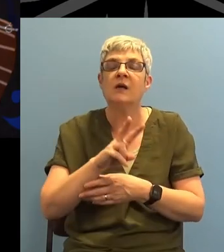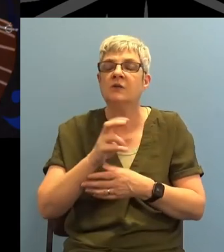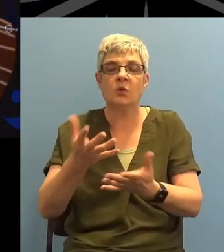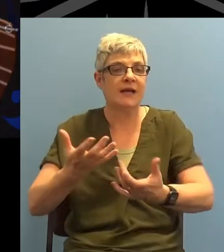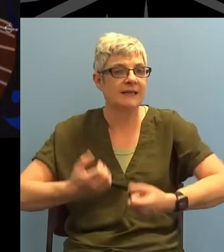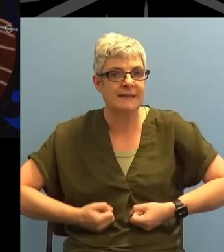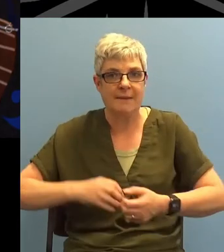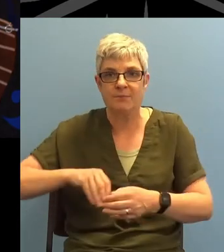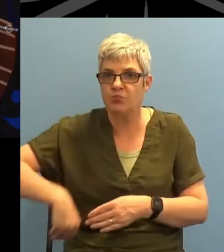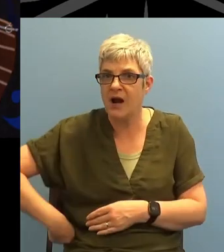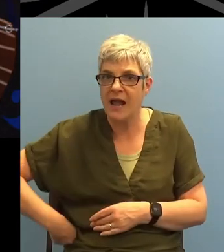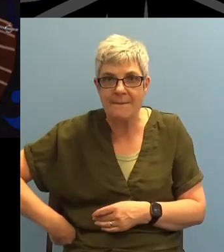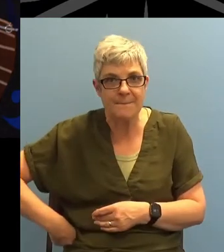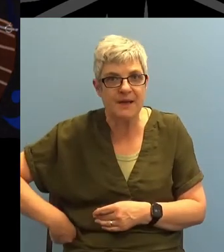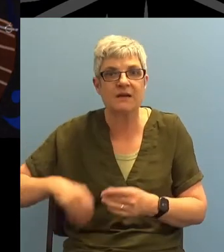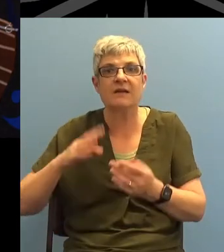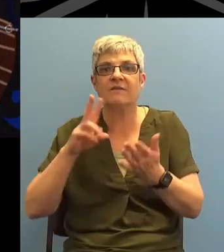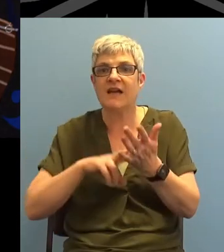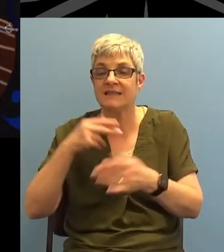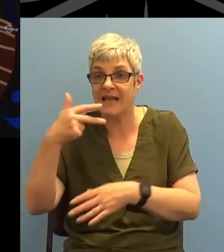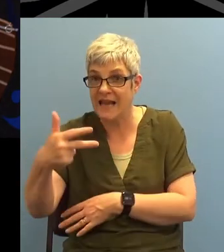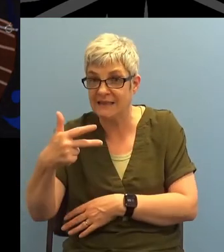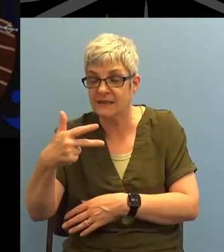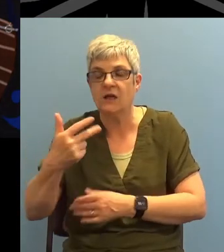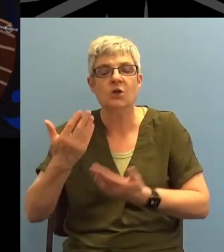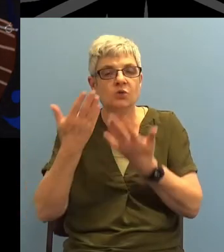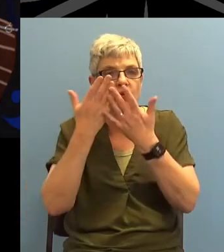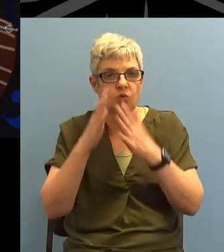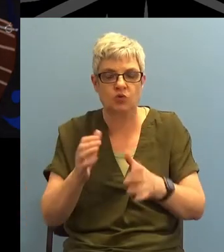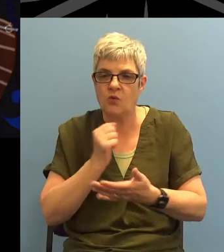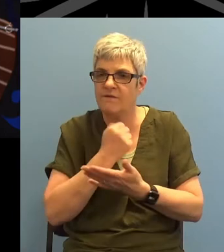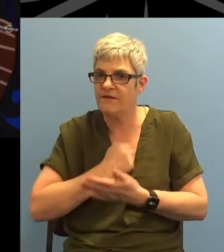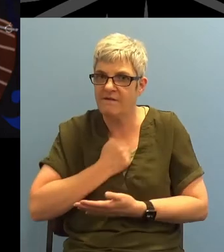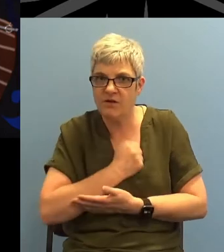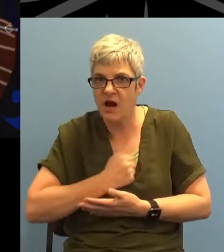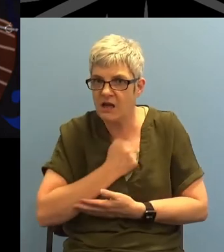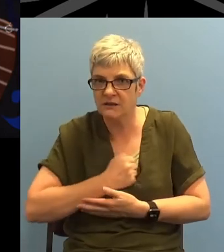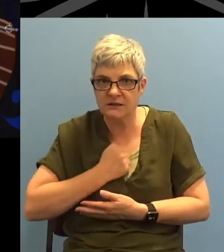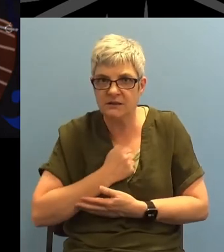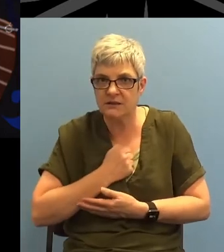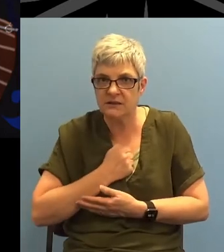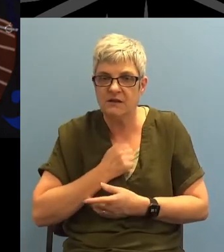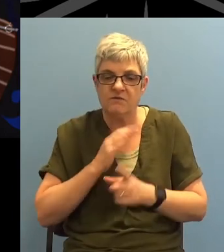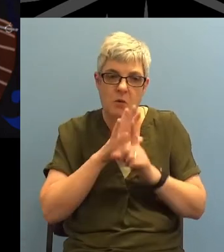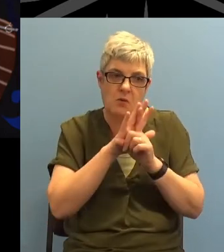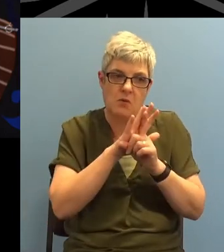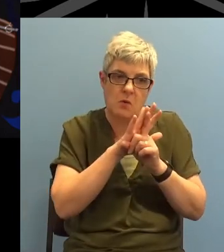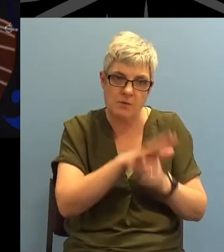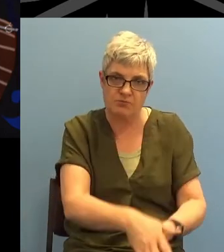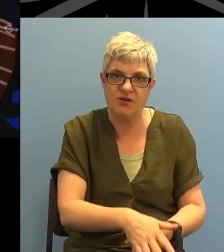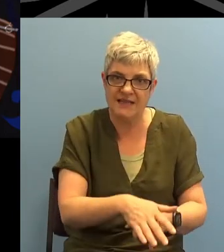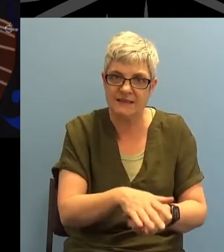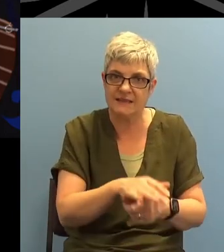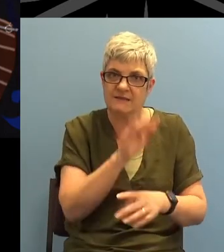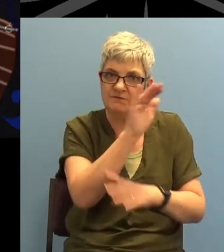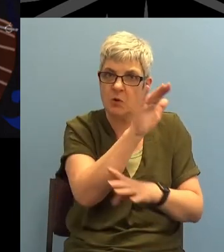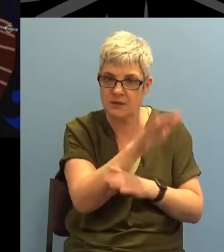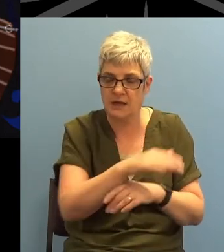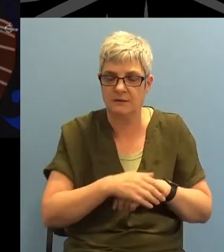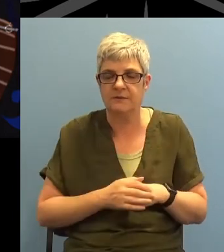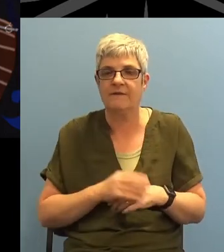accept bribes, verse 8. Do not show favoritism or oppress an alien, verse 9.